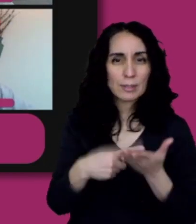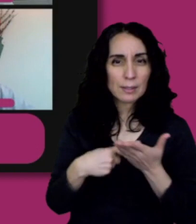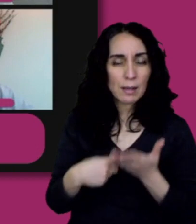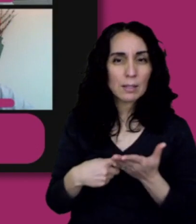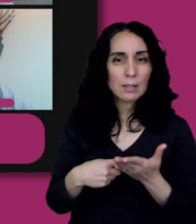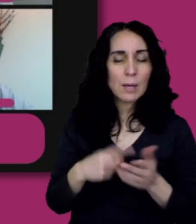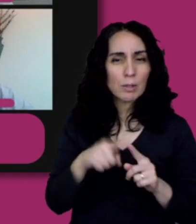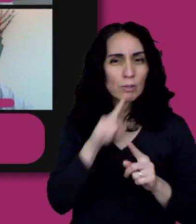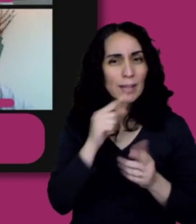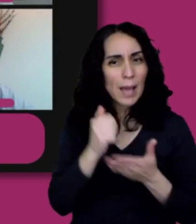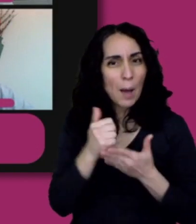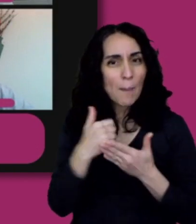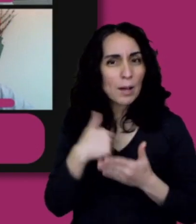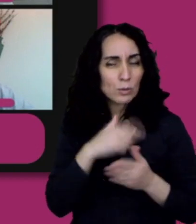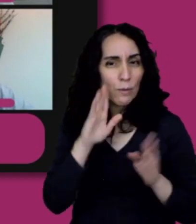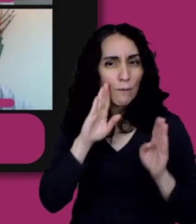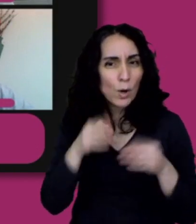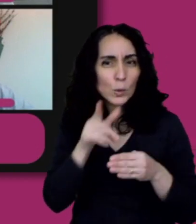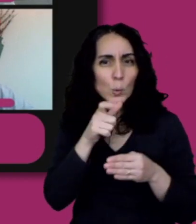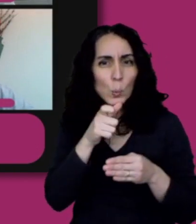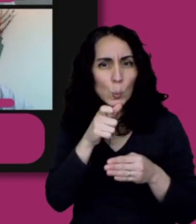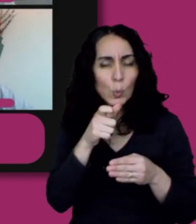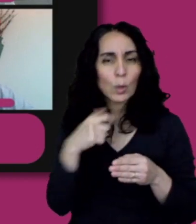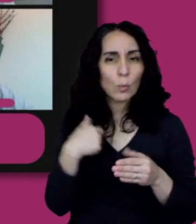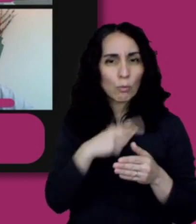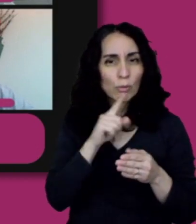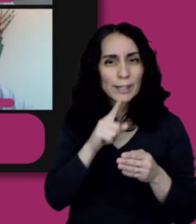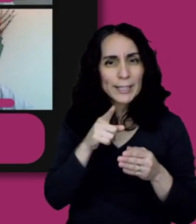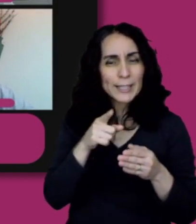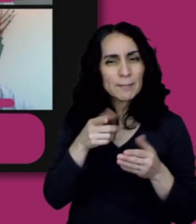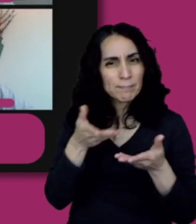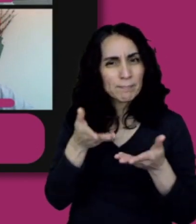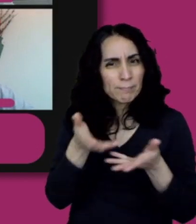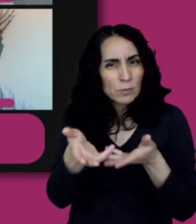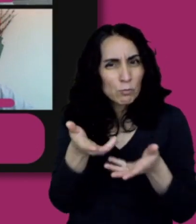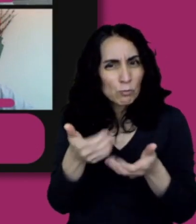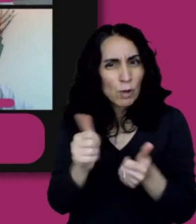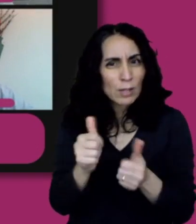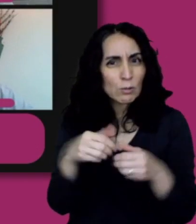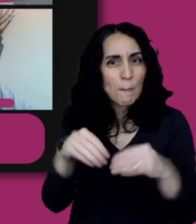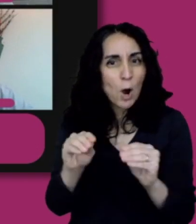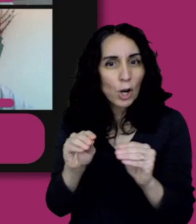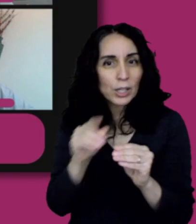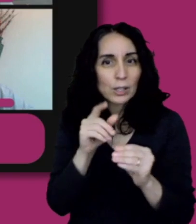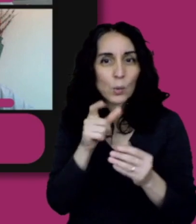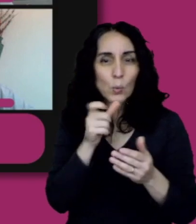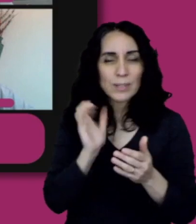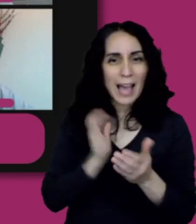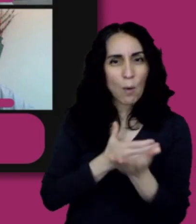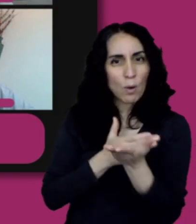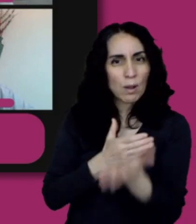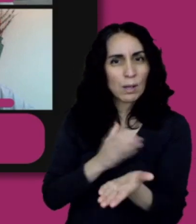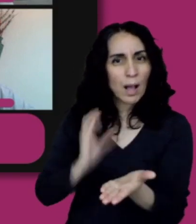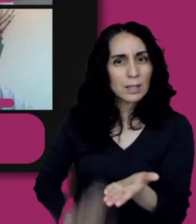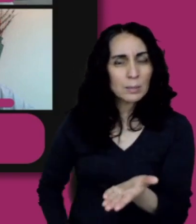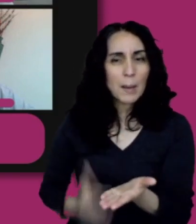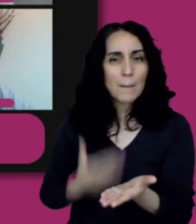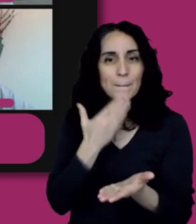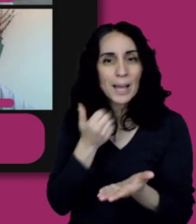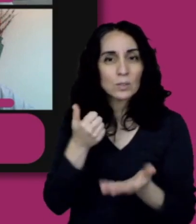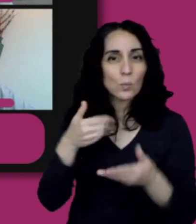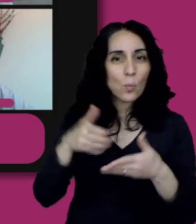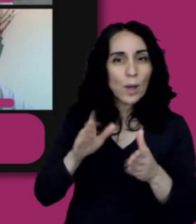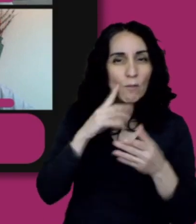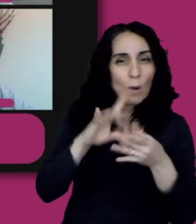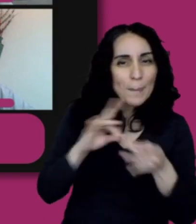who we really are marketing our products to, and who the ideal customer is, and what's the best way to market, and what's